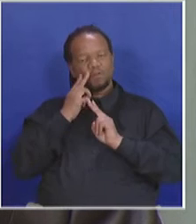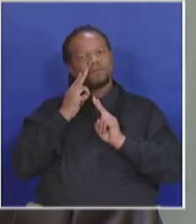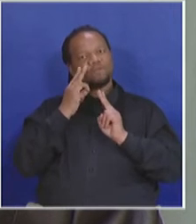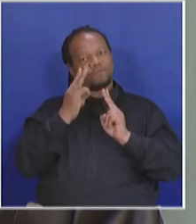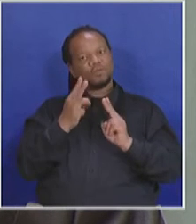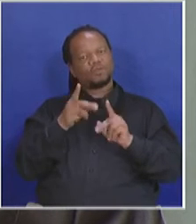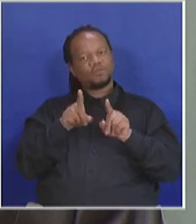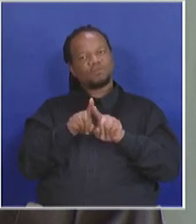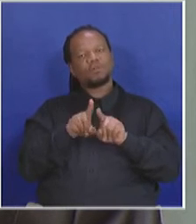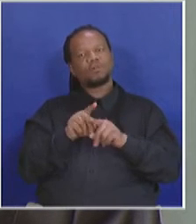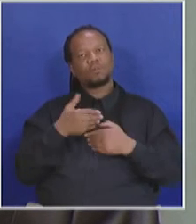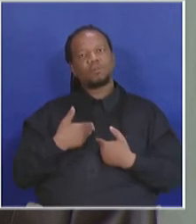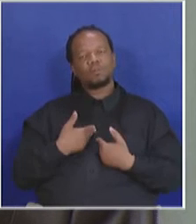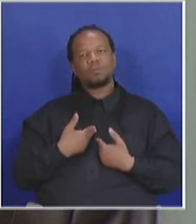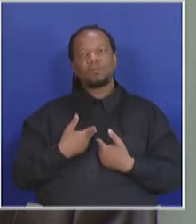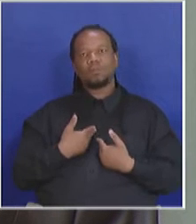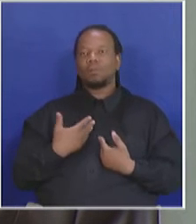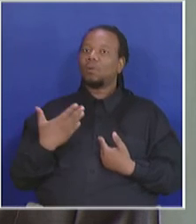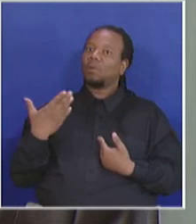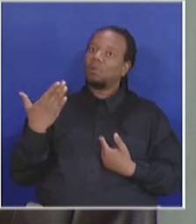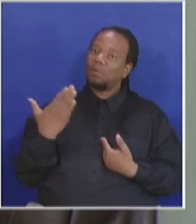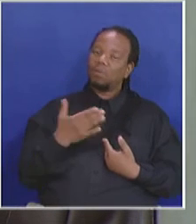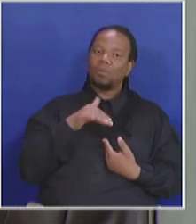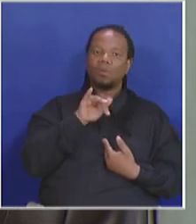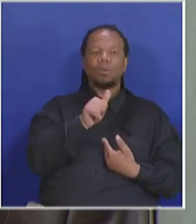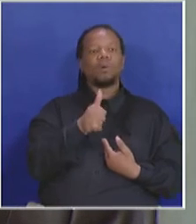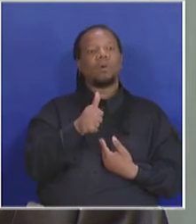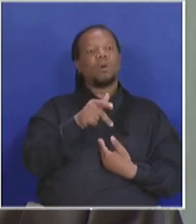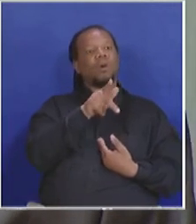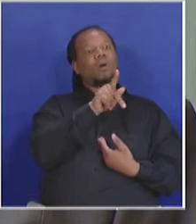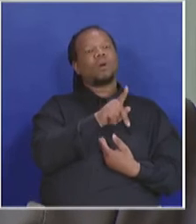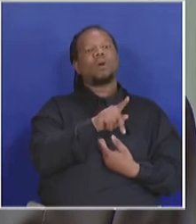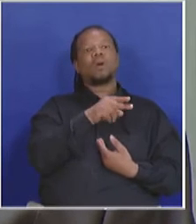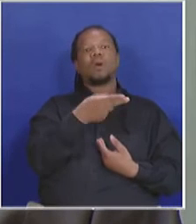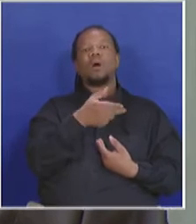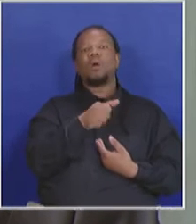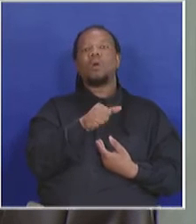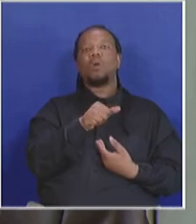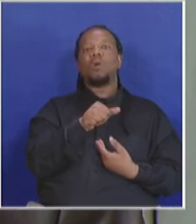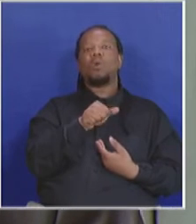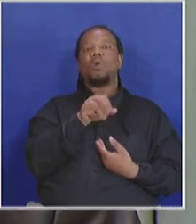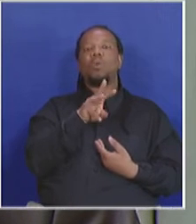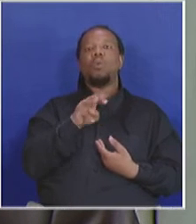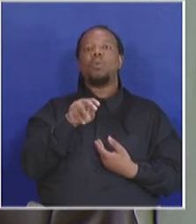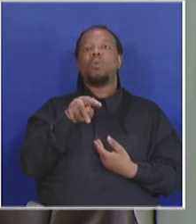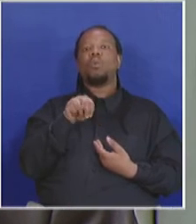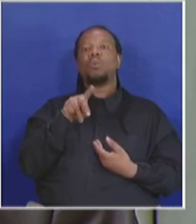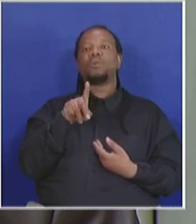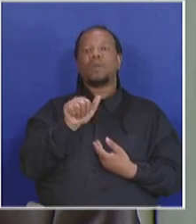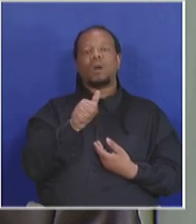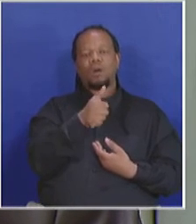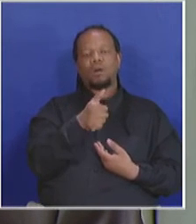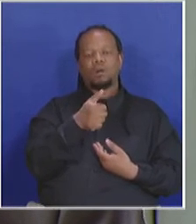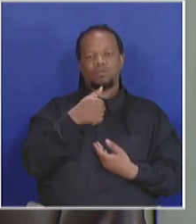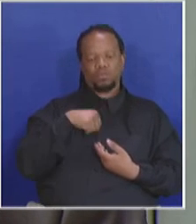of Northwest, specifically to Kenneth Kaunda District Municipality. The Northwest Provincial Legislature welcomes all the